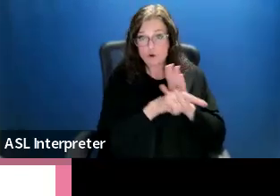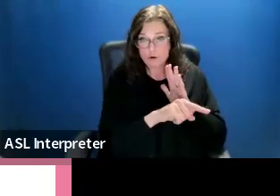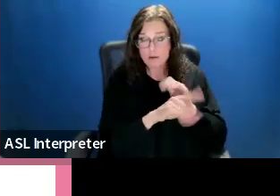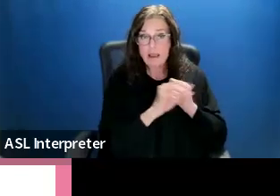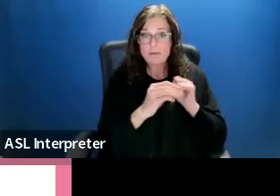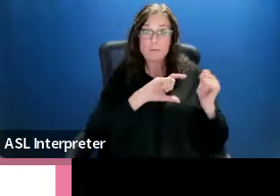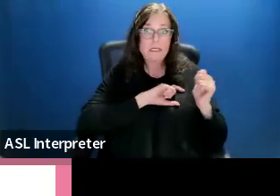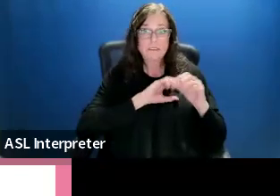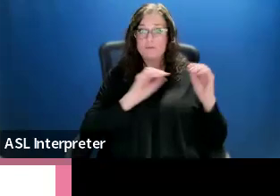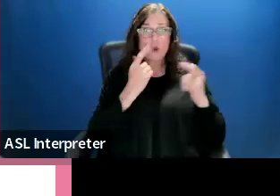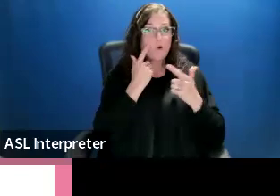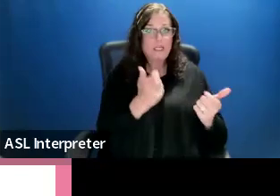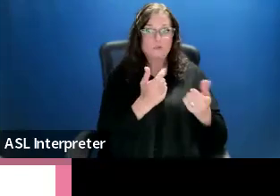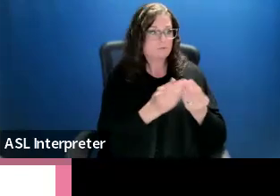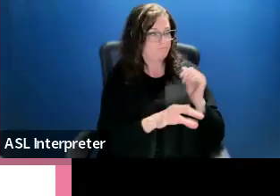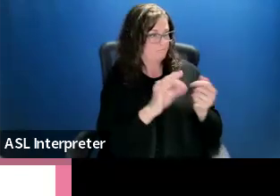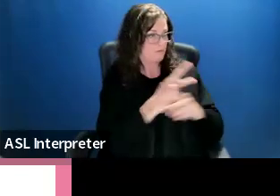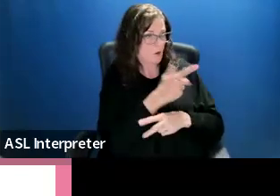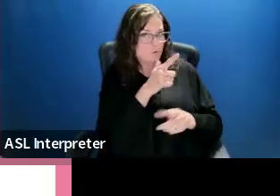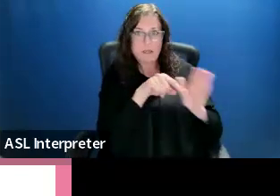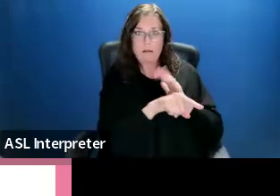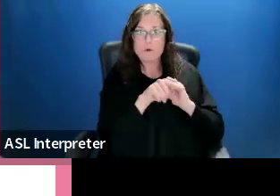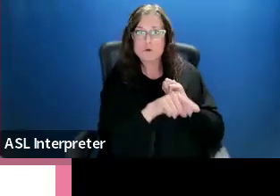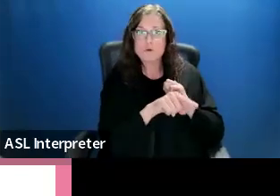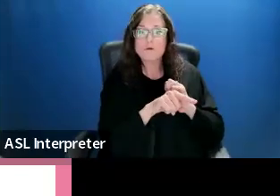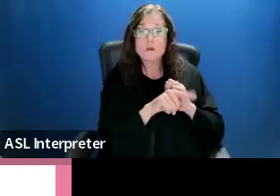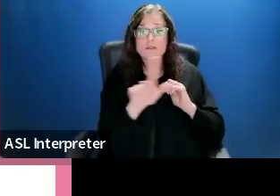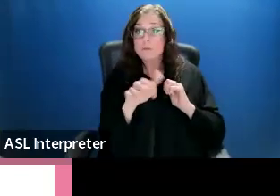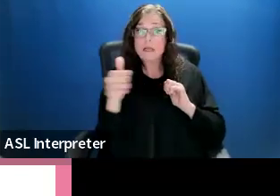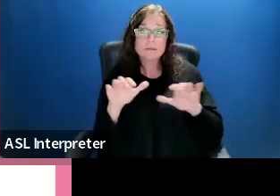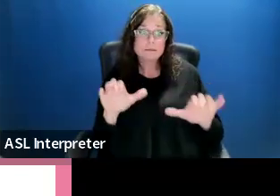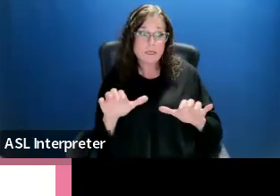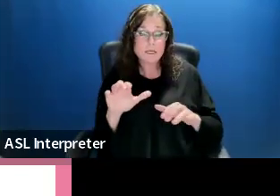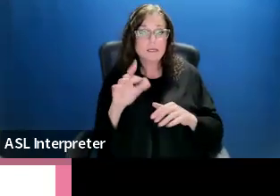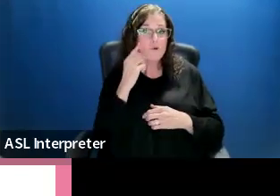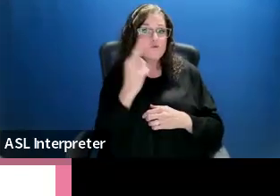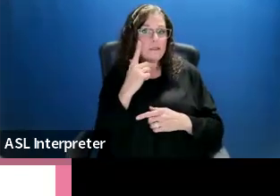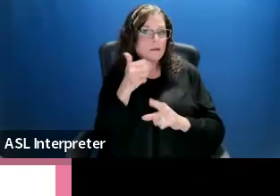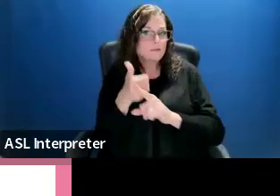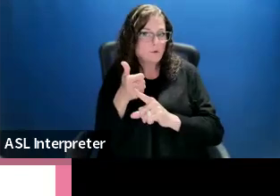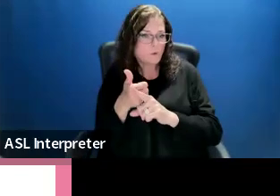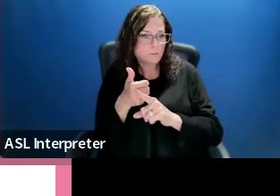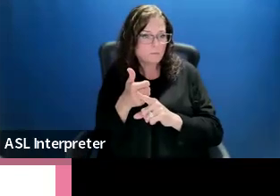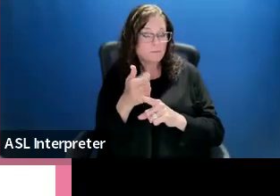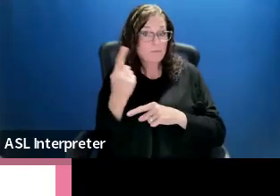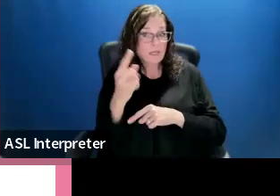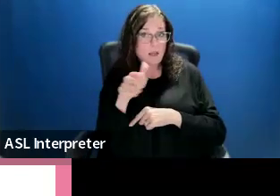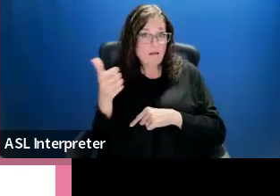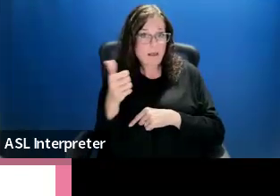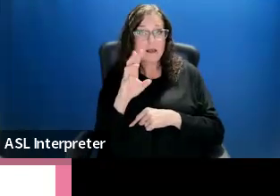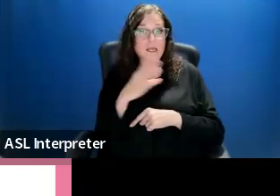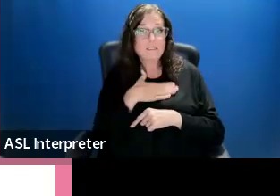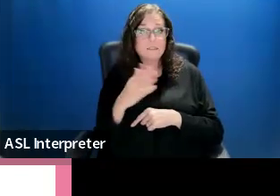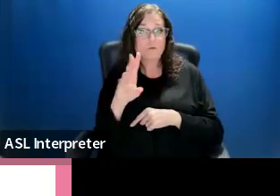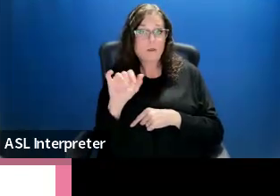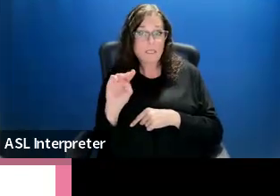and the police have no interest in finding the killer. Someone else does, though, for reasons of his own. That someone is William